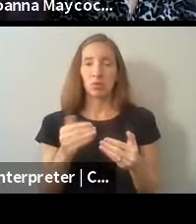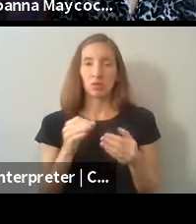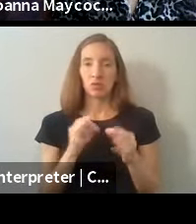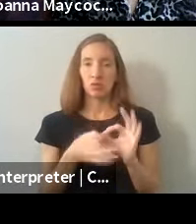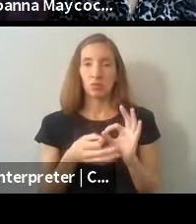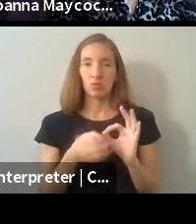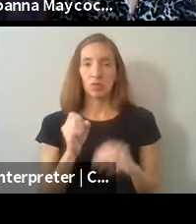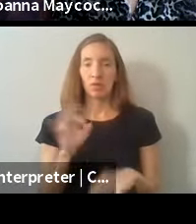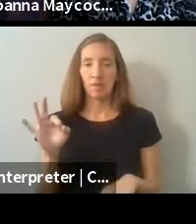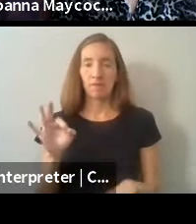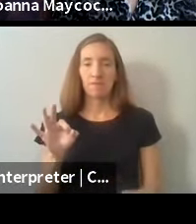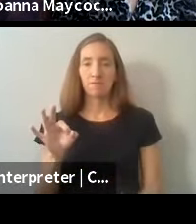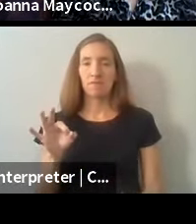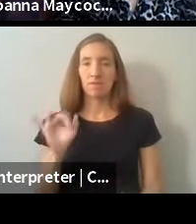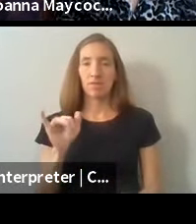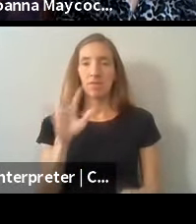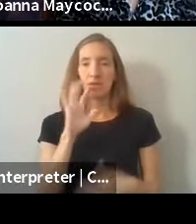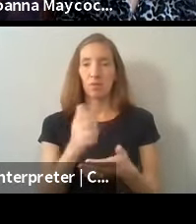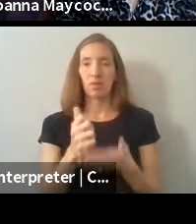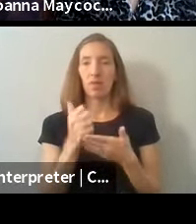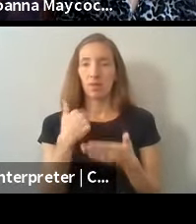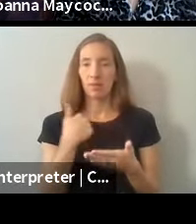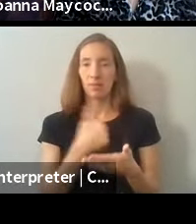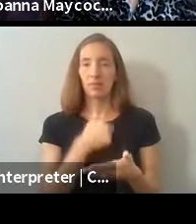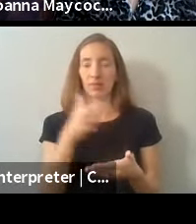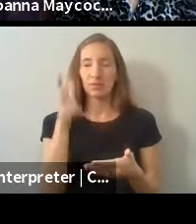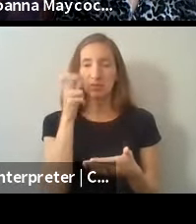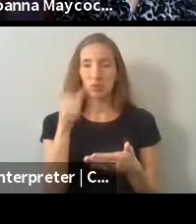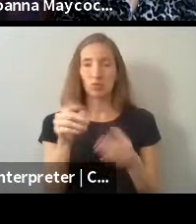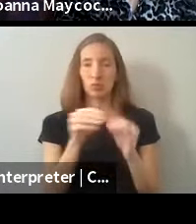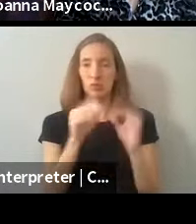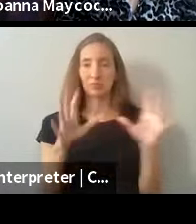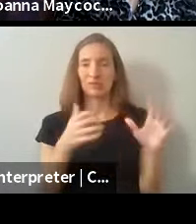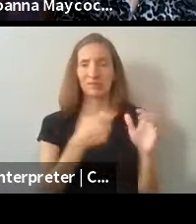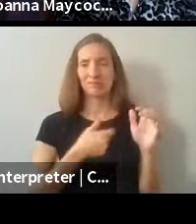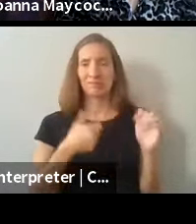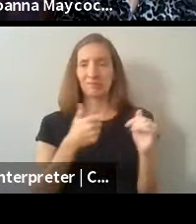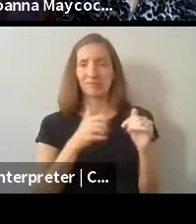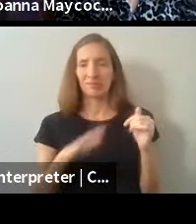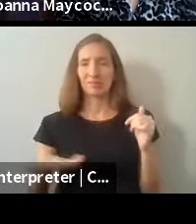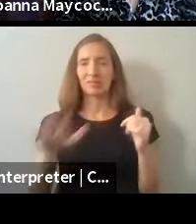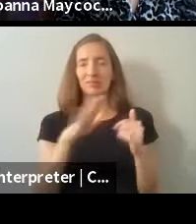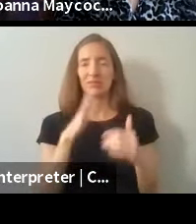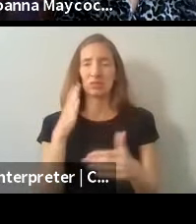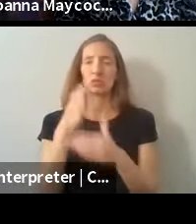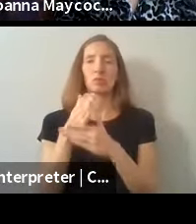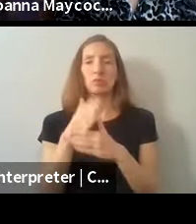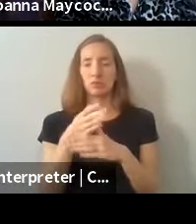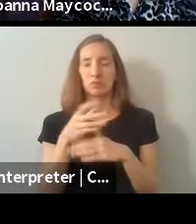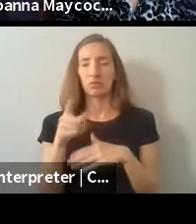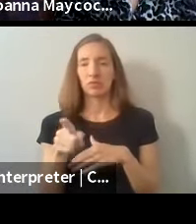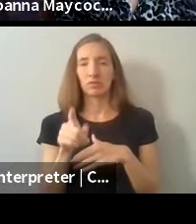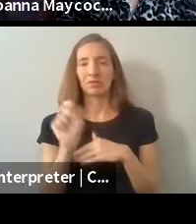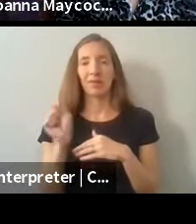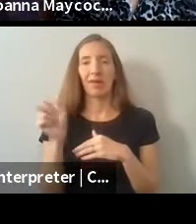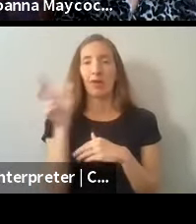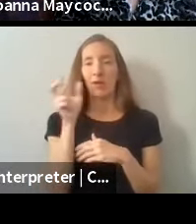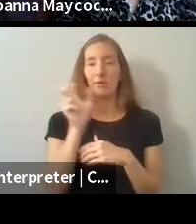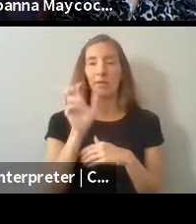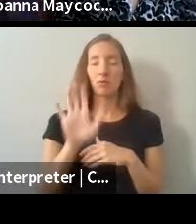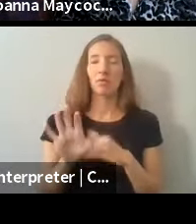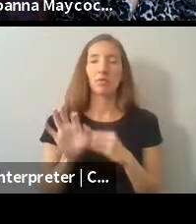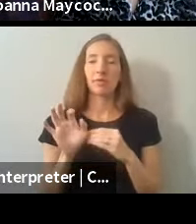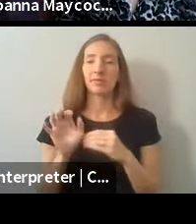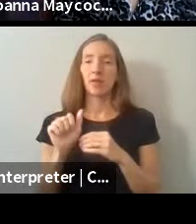off, that will help us hear you clearly. Apologies for the interruption and back over to you, Honorable